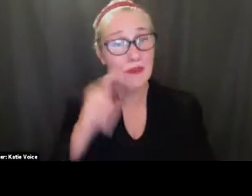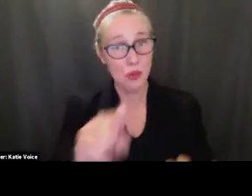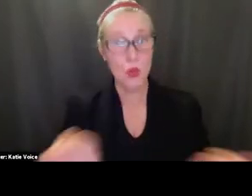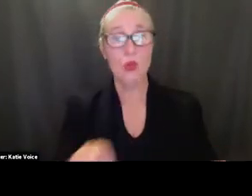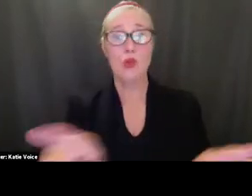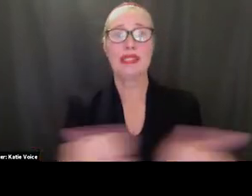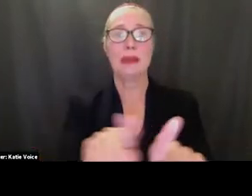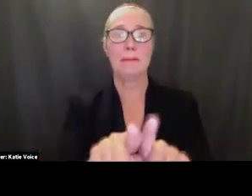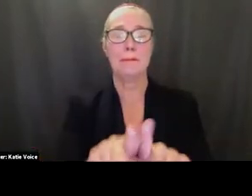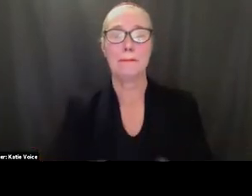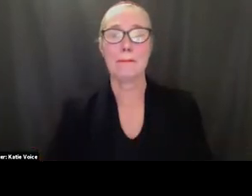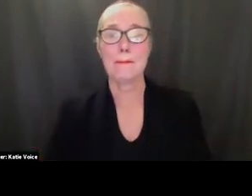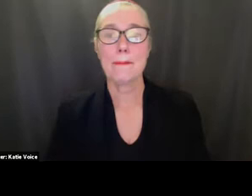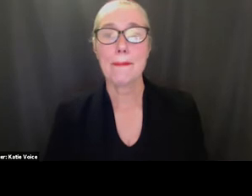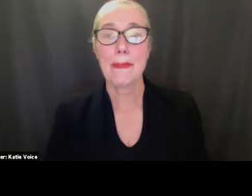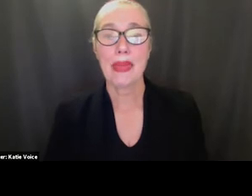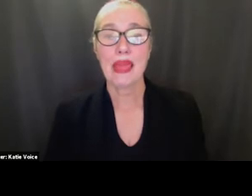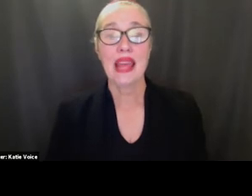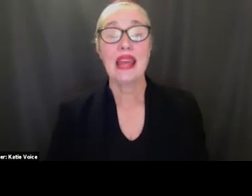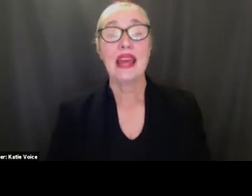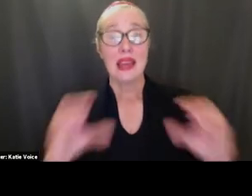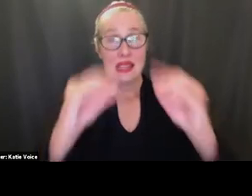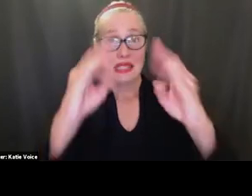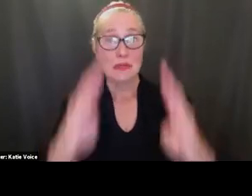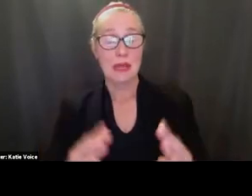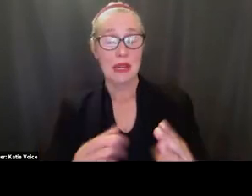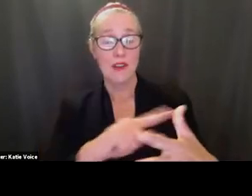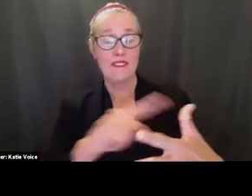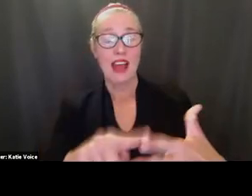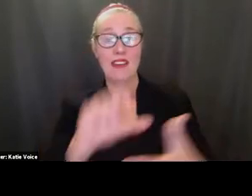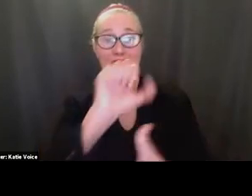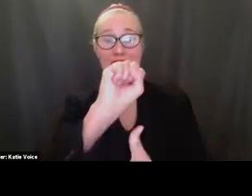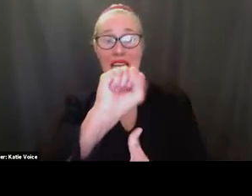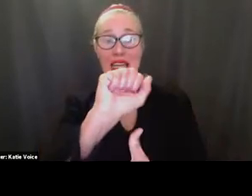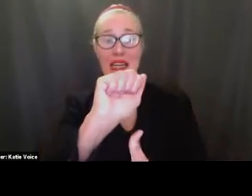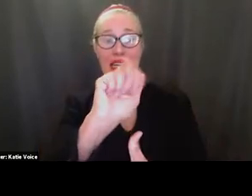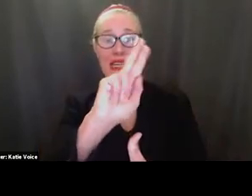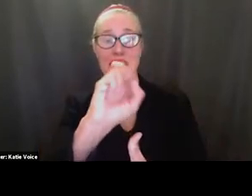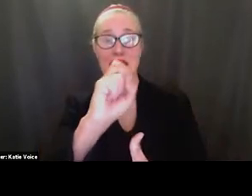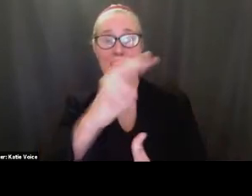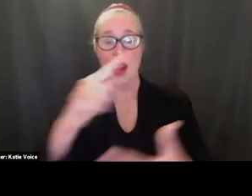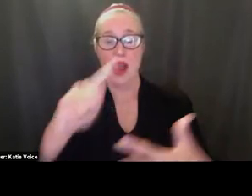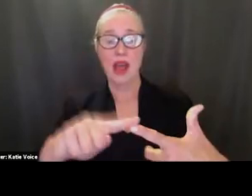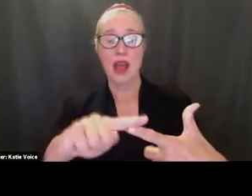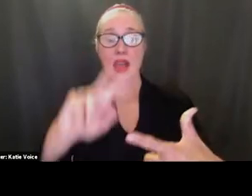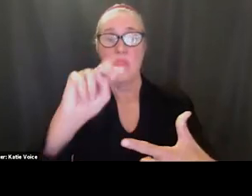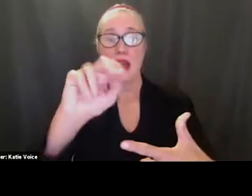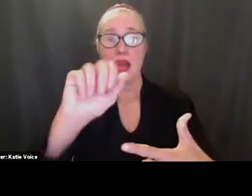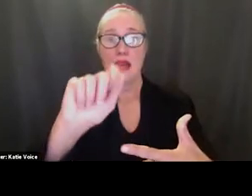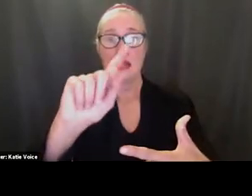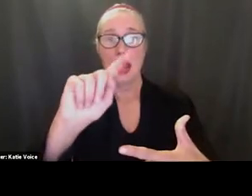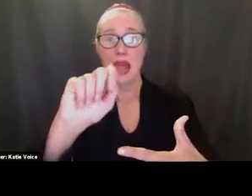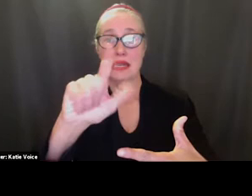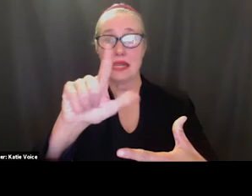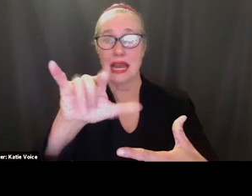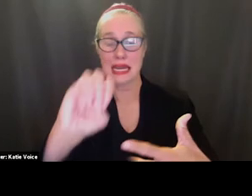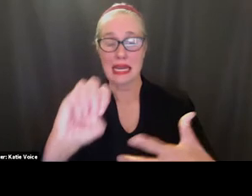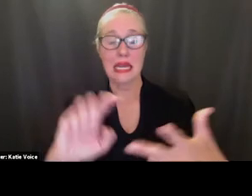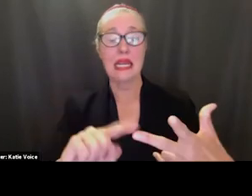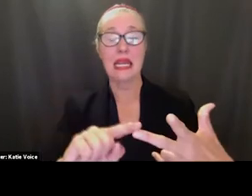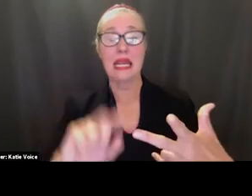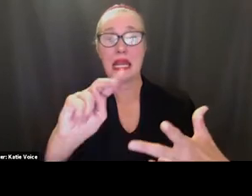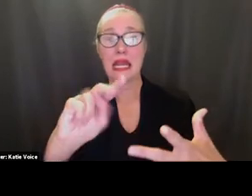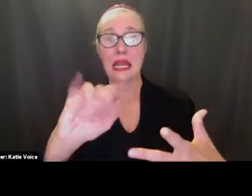the next five speakers are sarah natalie nicole montalvo